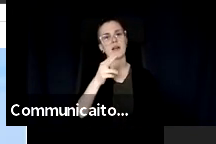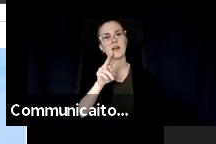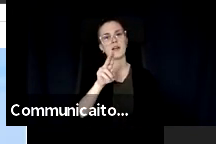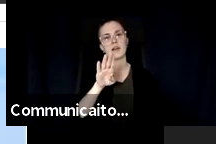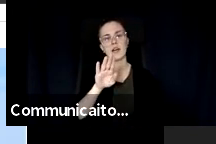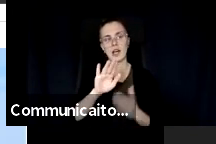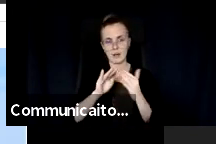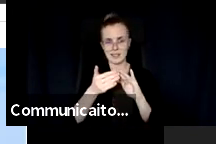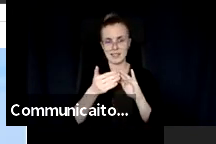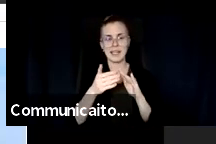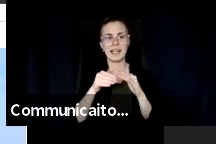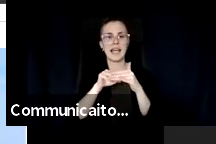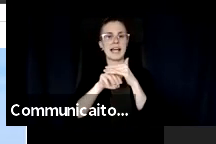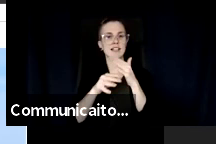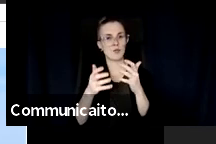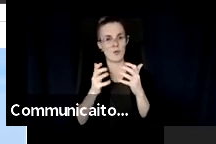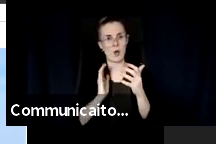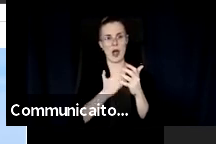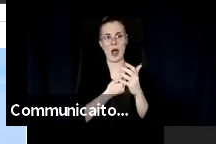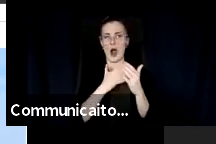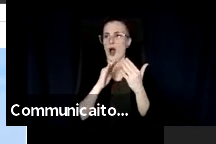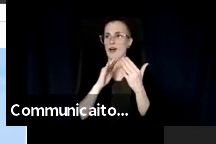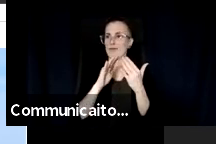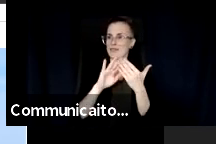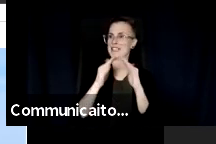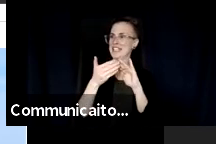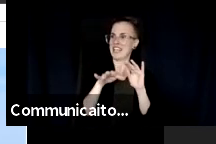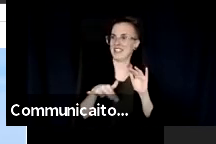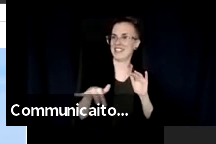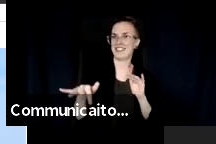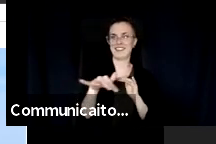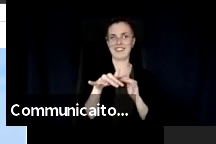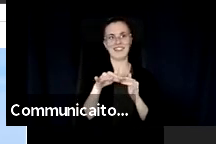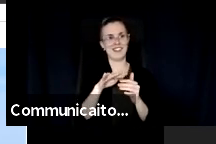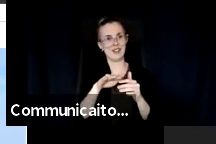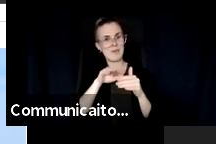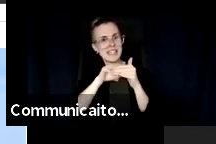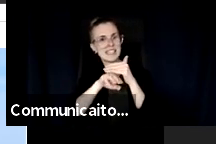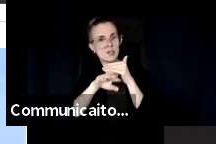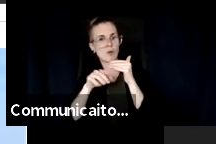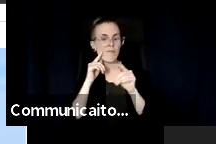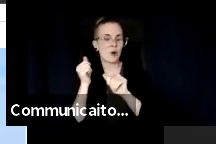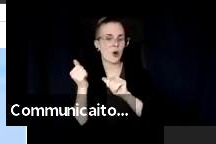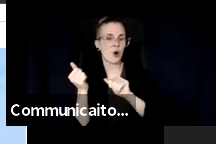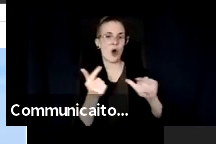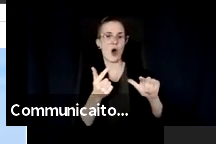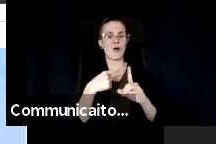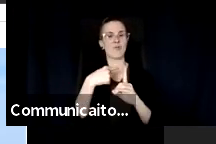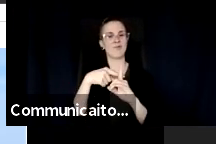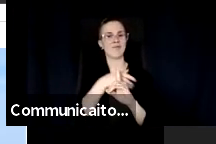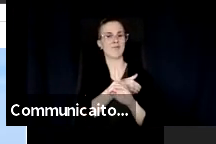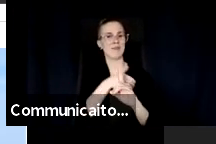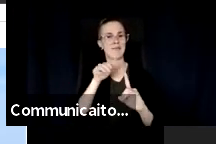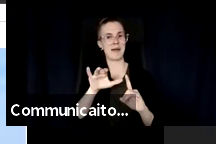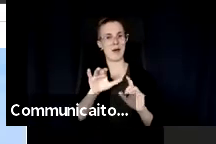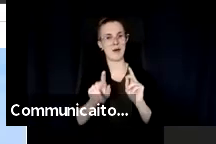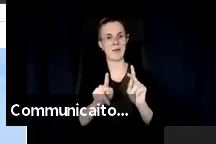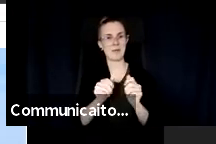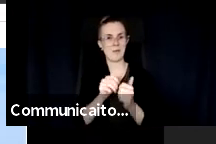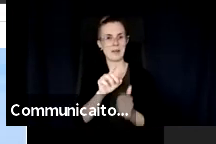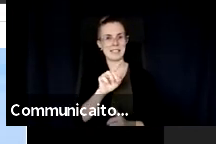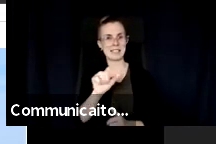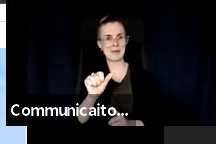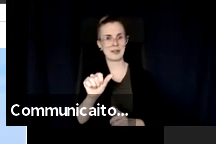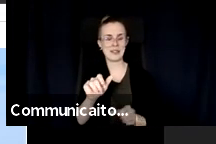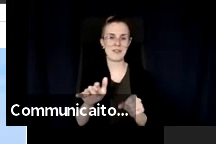community accessible to all of its residents and visitors, thereby empowering those with disabilities to fully access our great